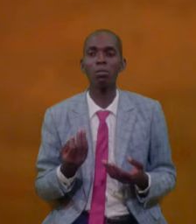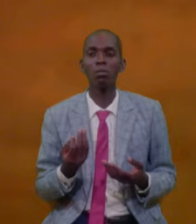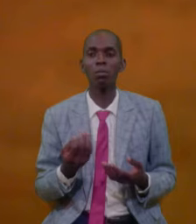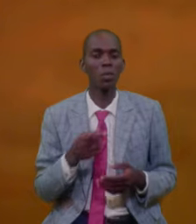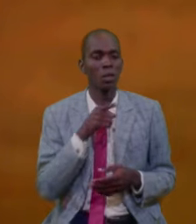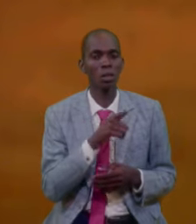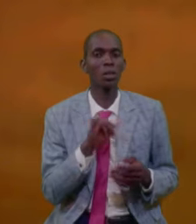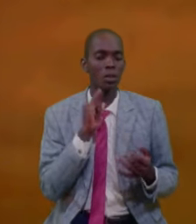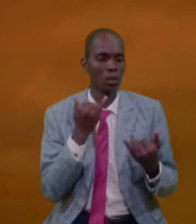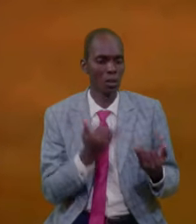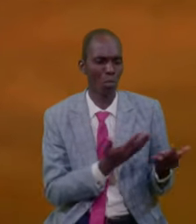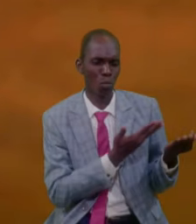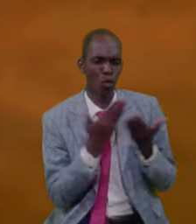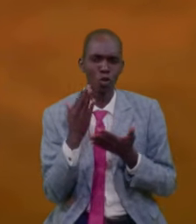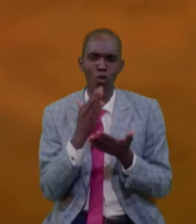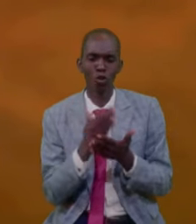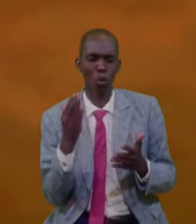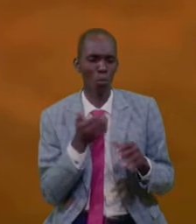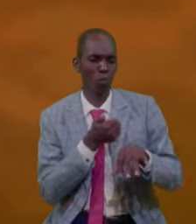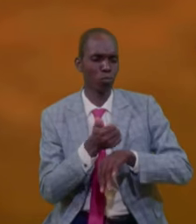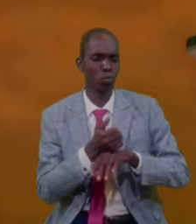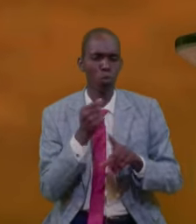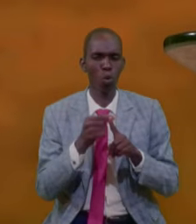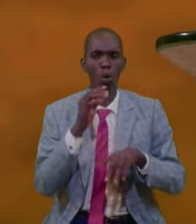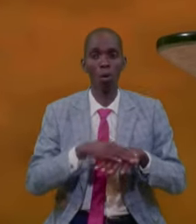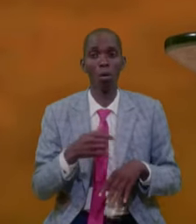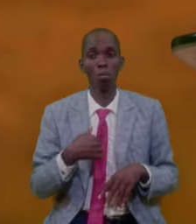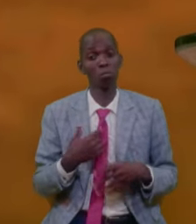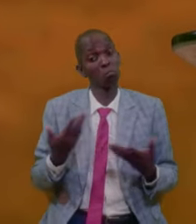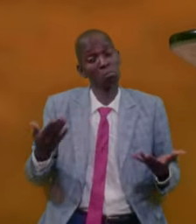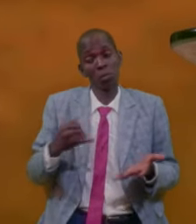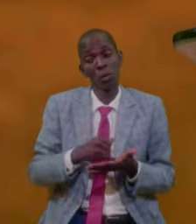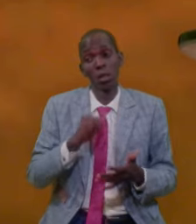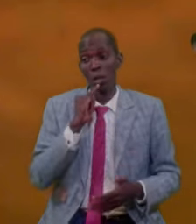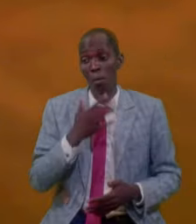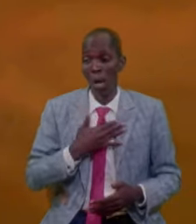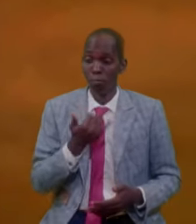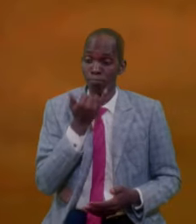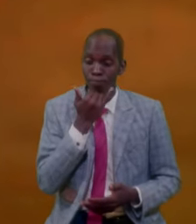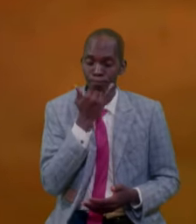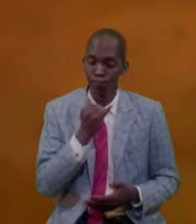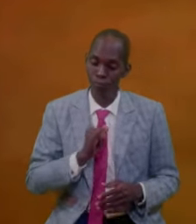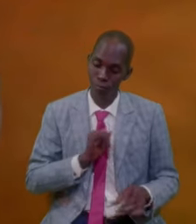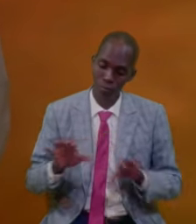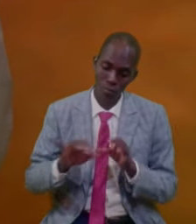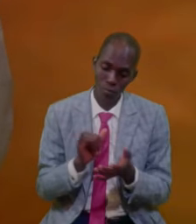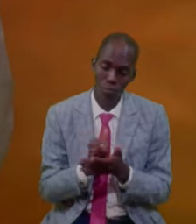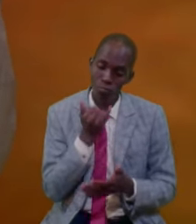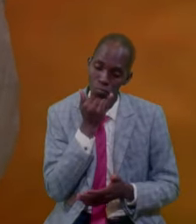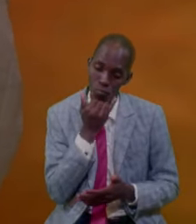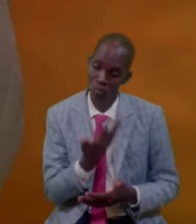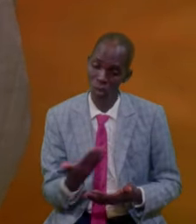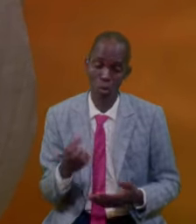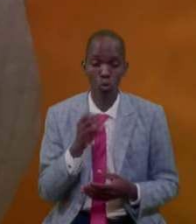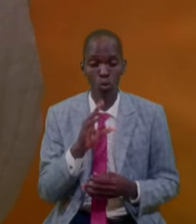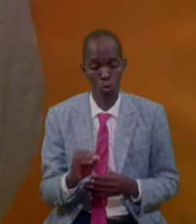acidic words on me. That's my fault. I did that, so I